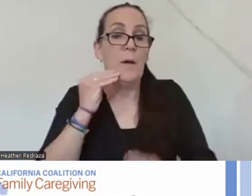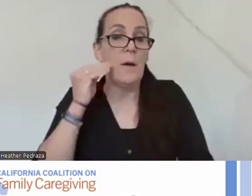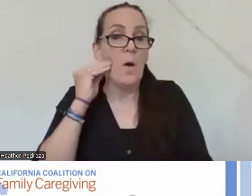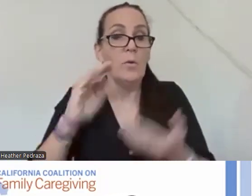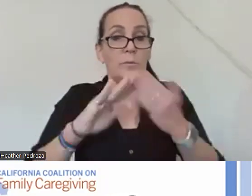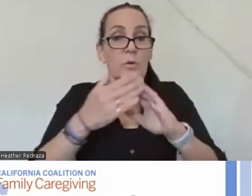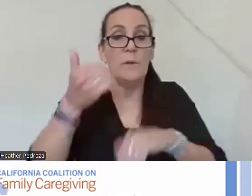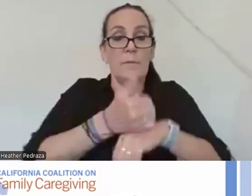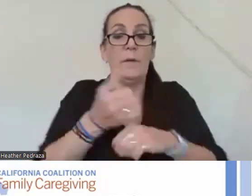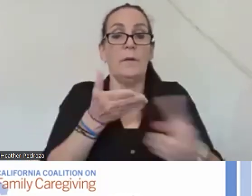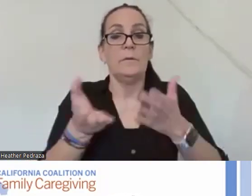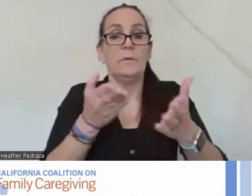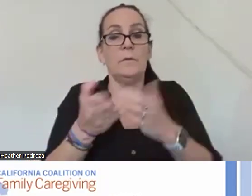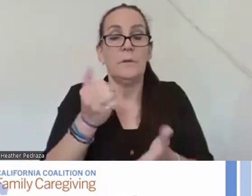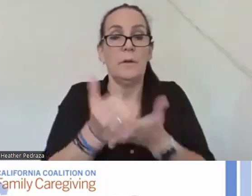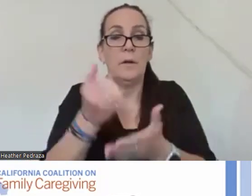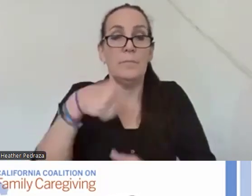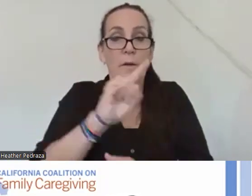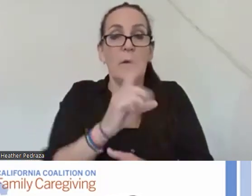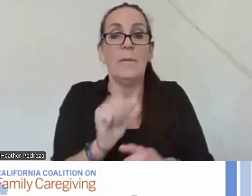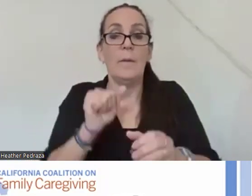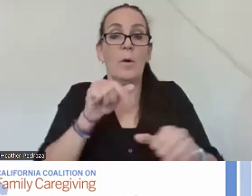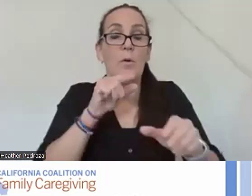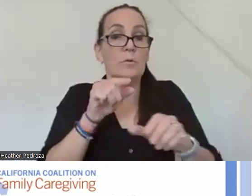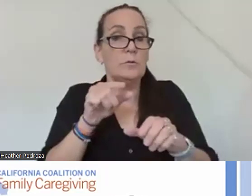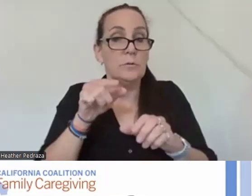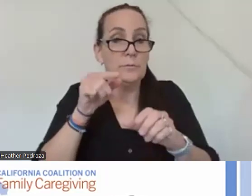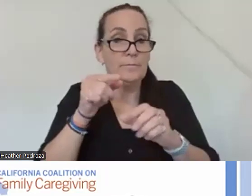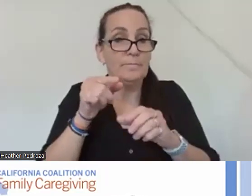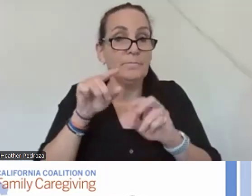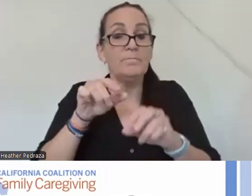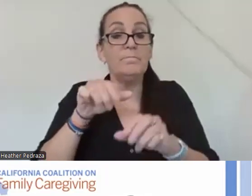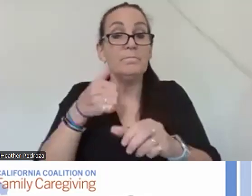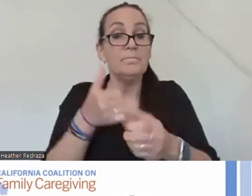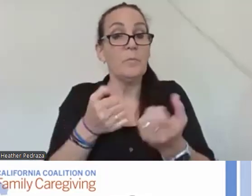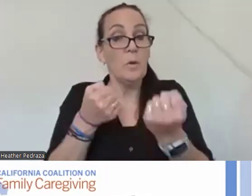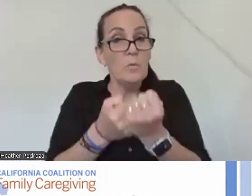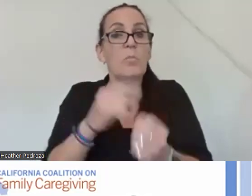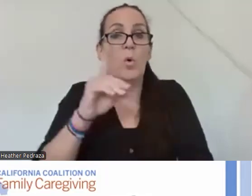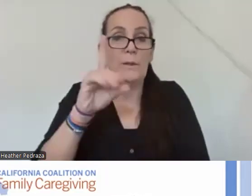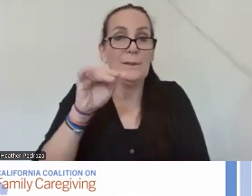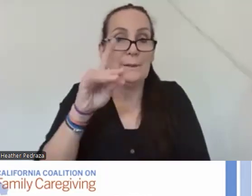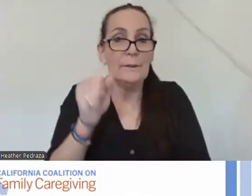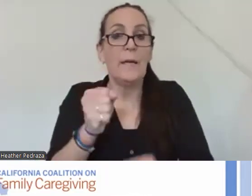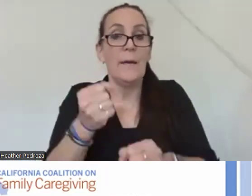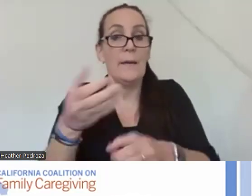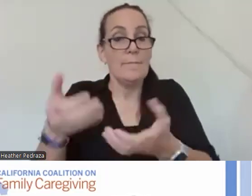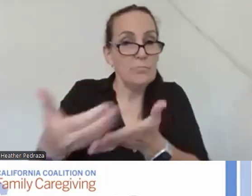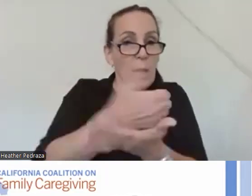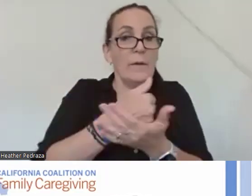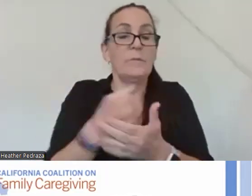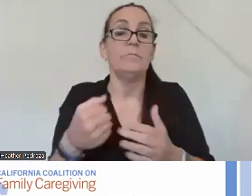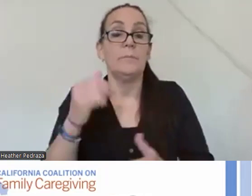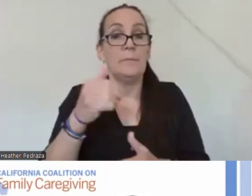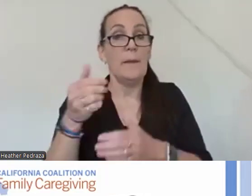will be a true backstop for people on waivers and using long-term services and supports. And later in this panel, Nina will look more closely